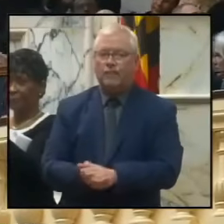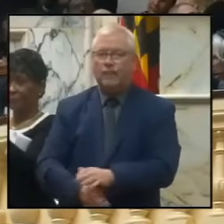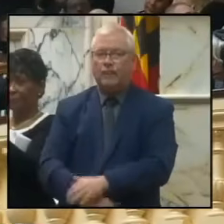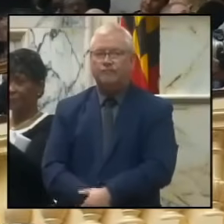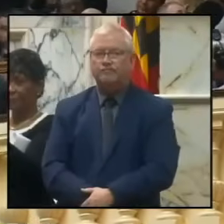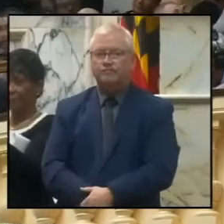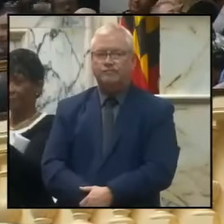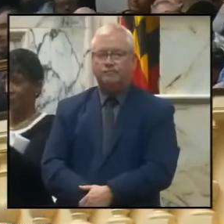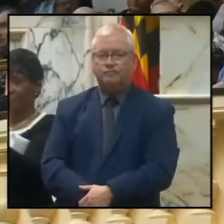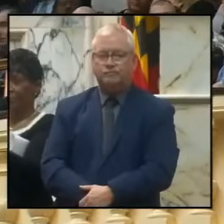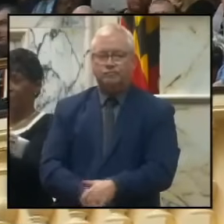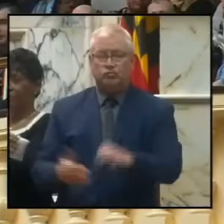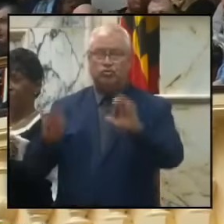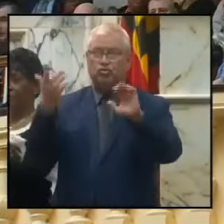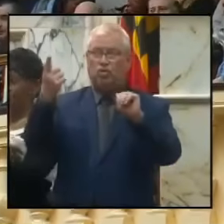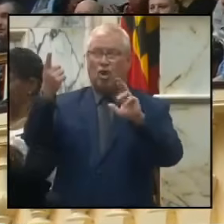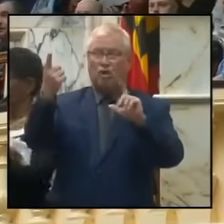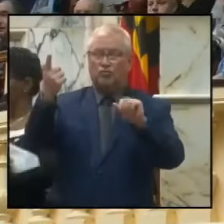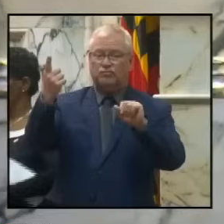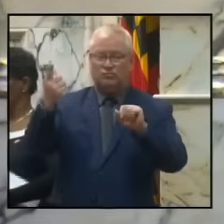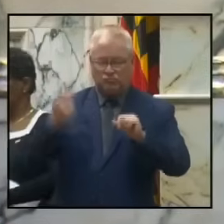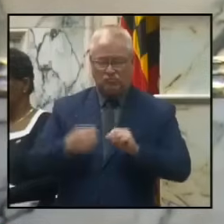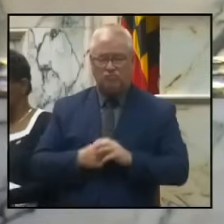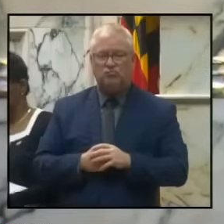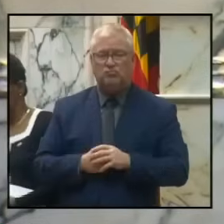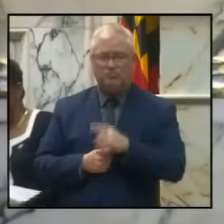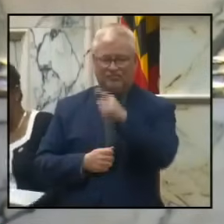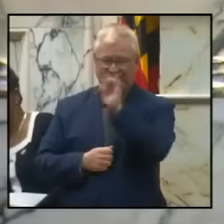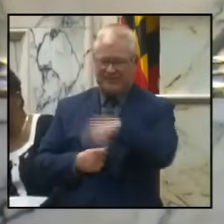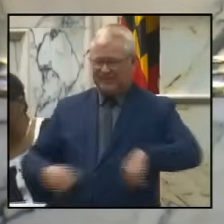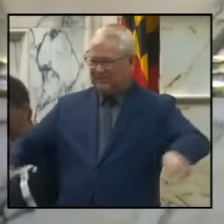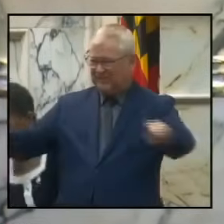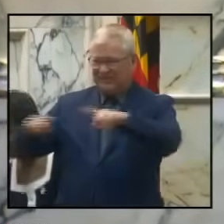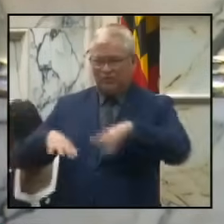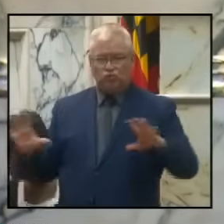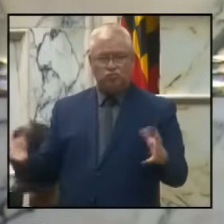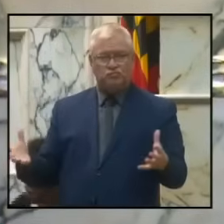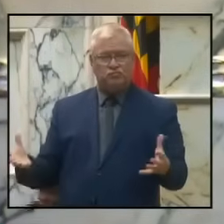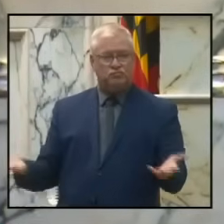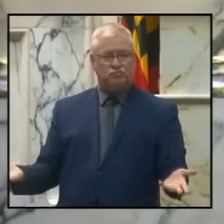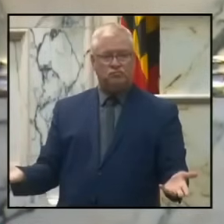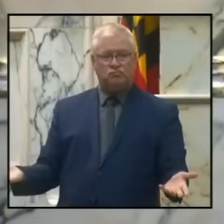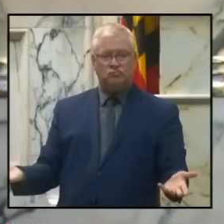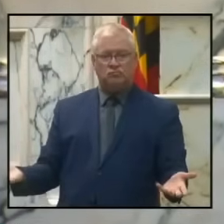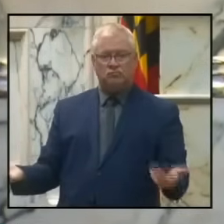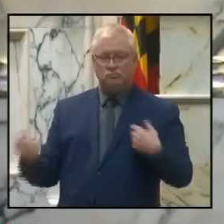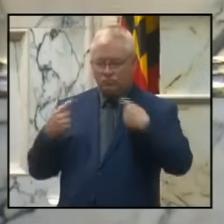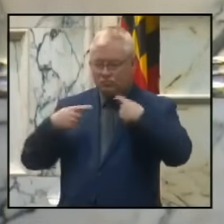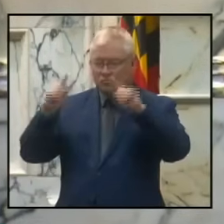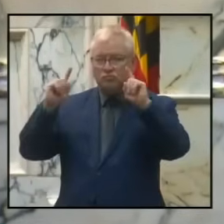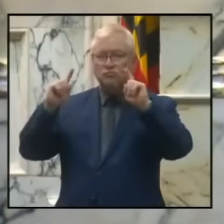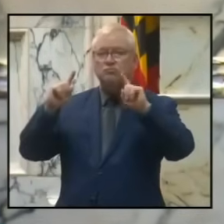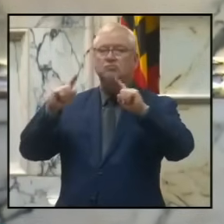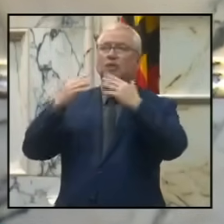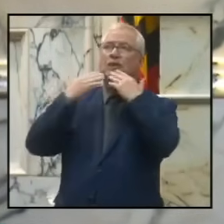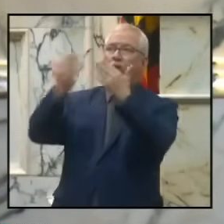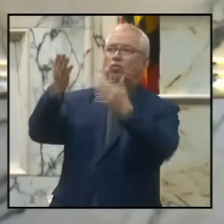Carlos, this body, we are going to get this done. And thank you so much for being here